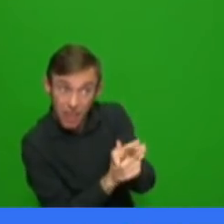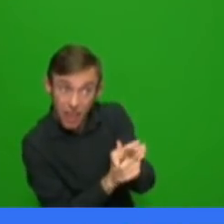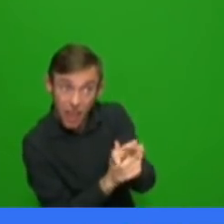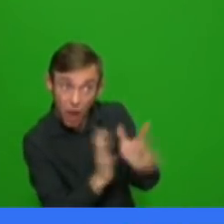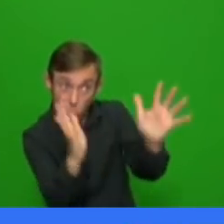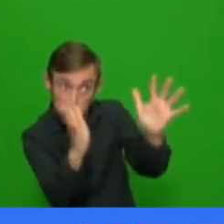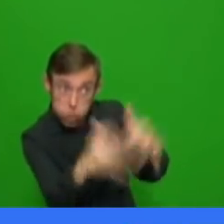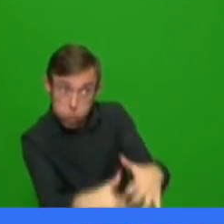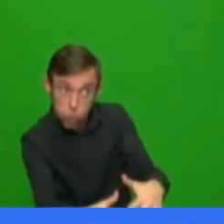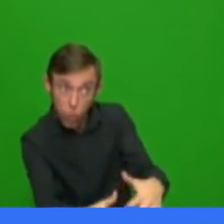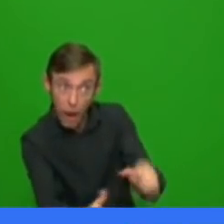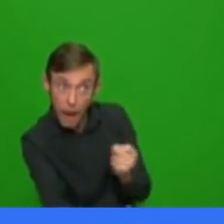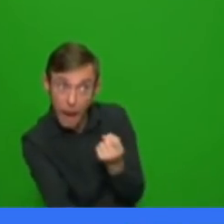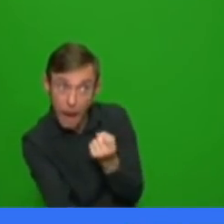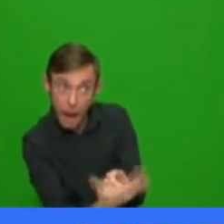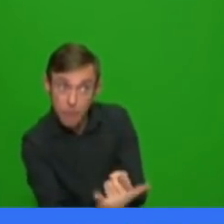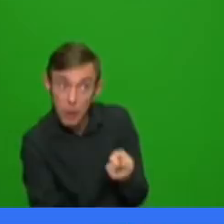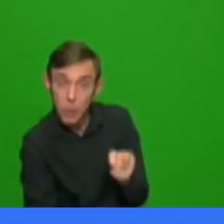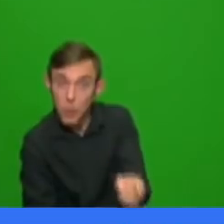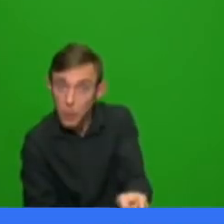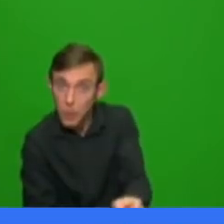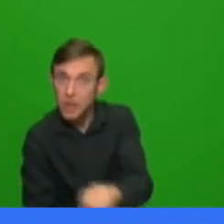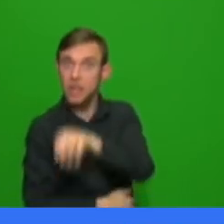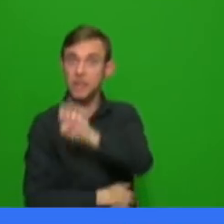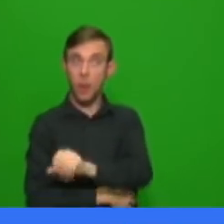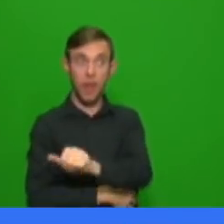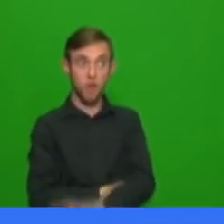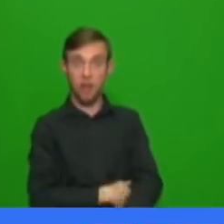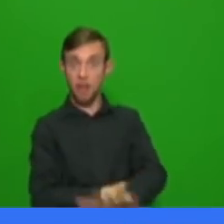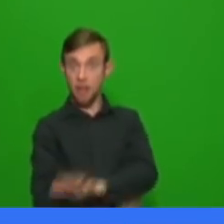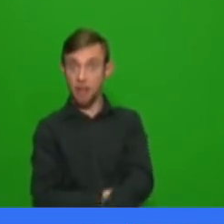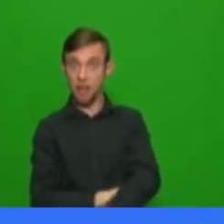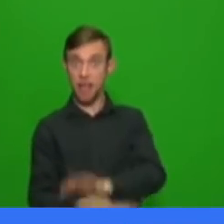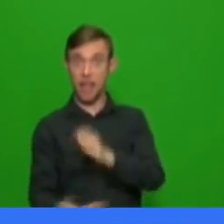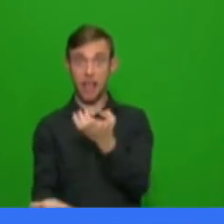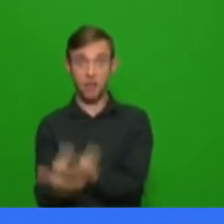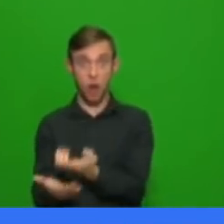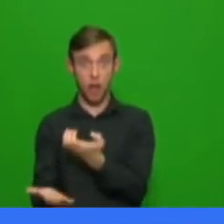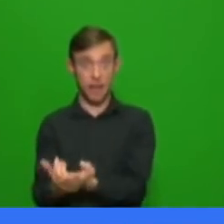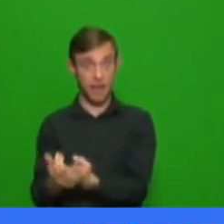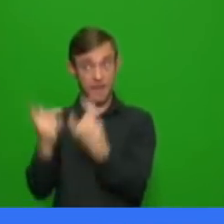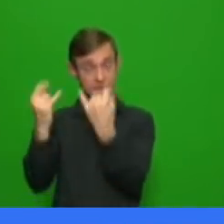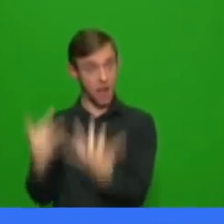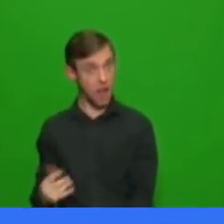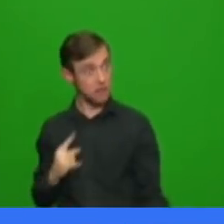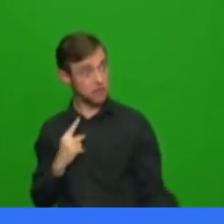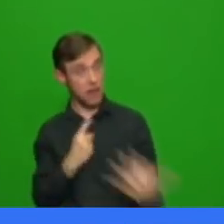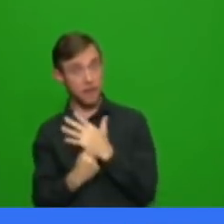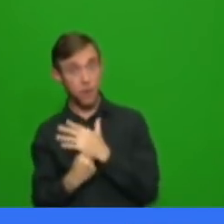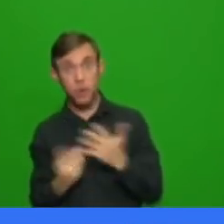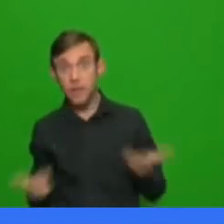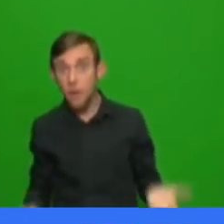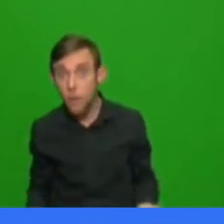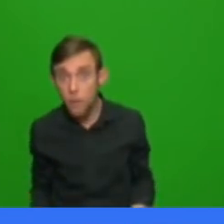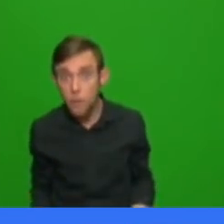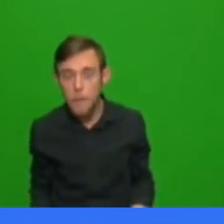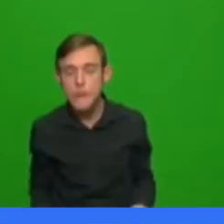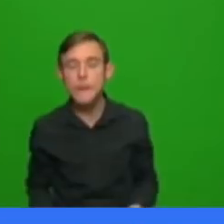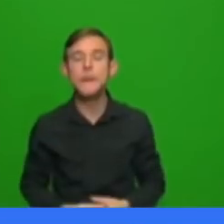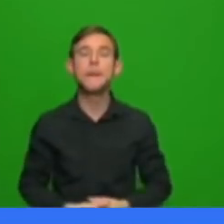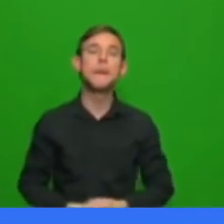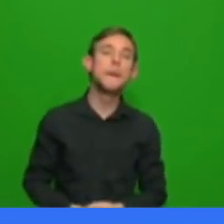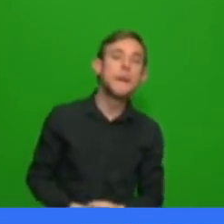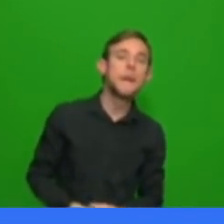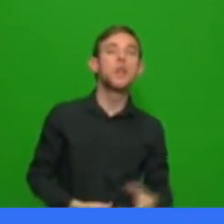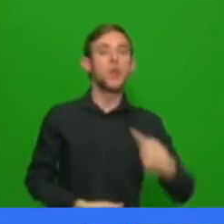default of Eskom mean for the financial sector. And